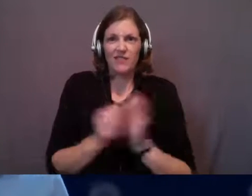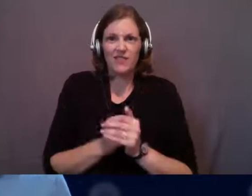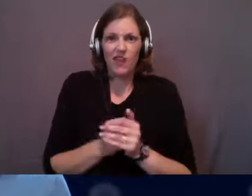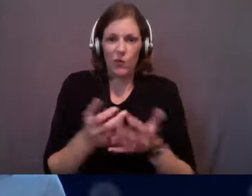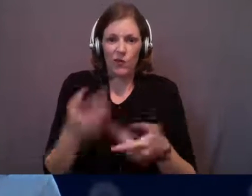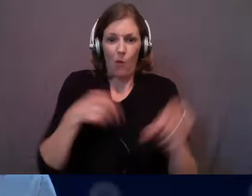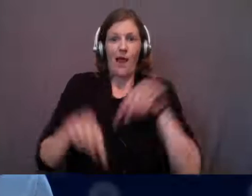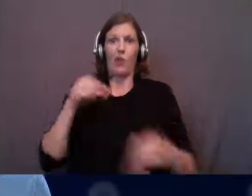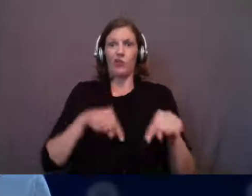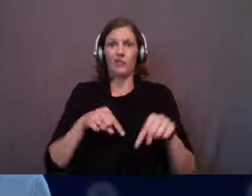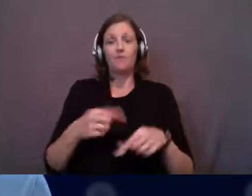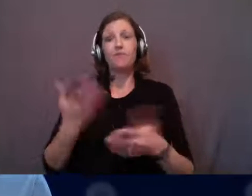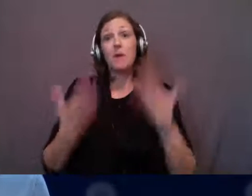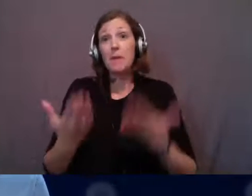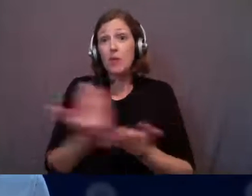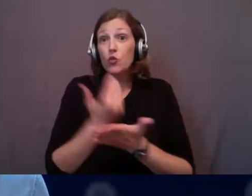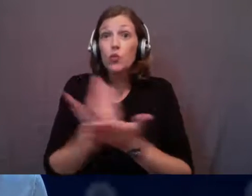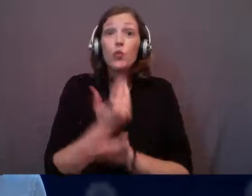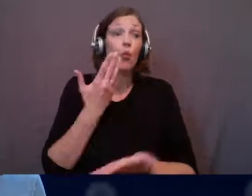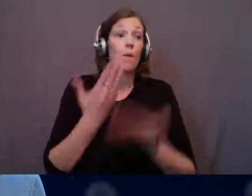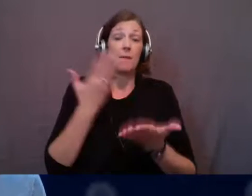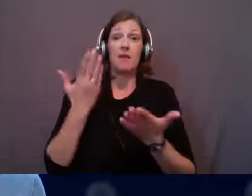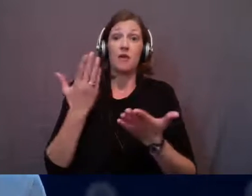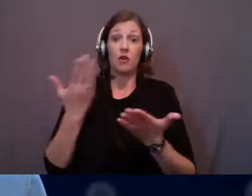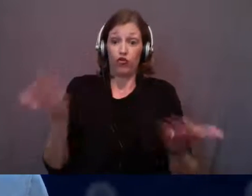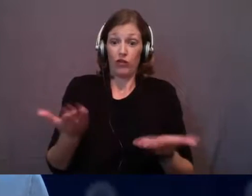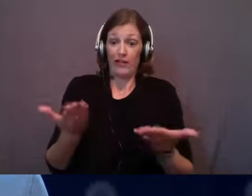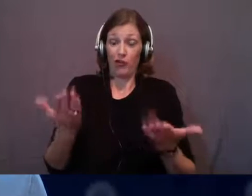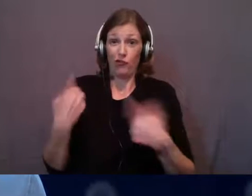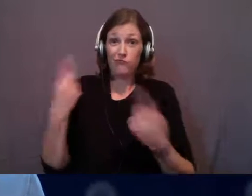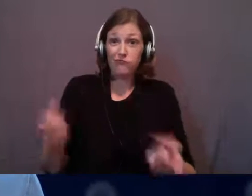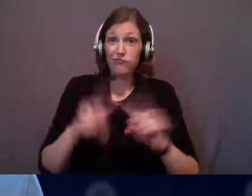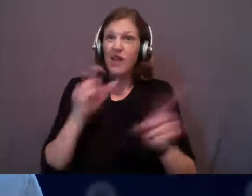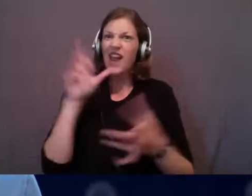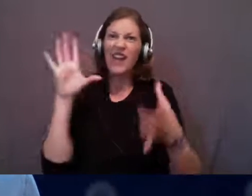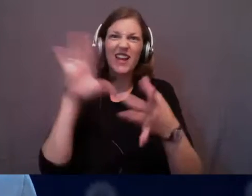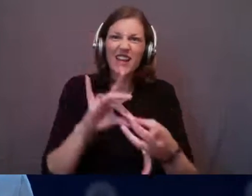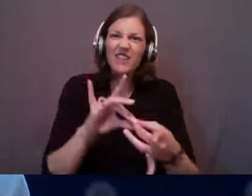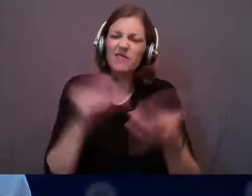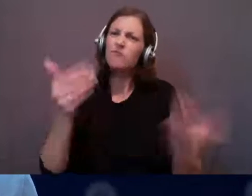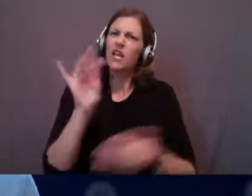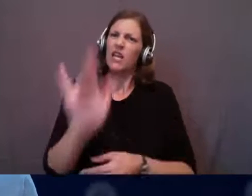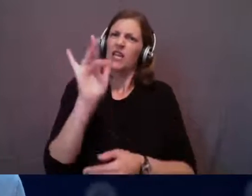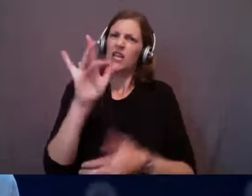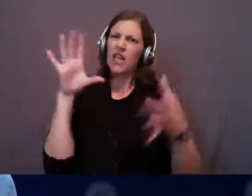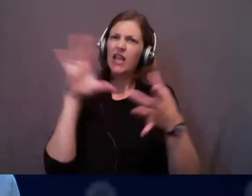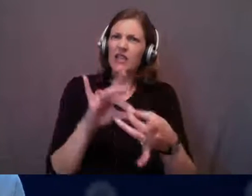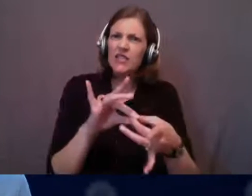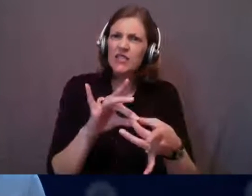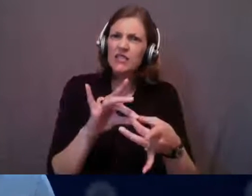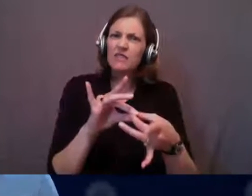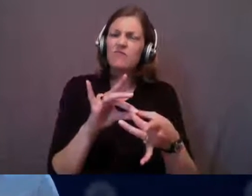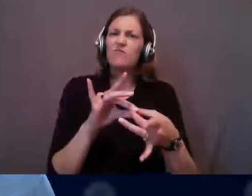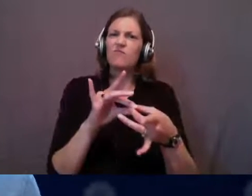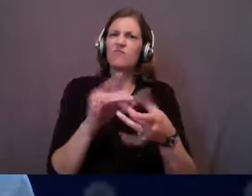you are new, or maybe you've been at Gateway and you haven't connected, go to gatewaychurch.com and just click Get Connected, and let us take it from there. Let us walk you through what that